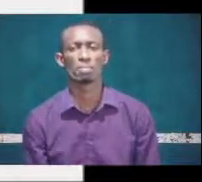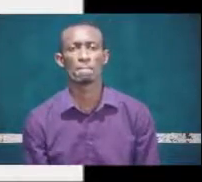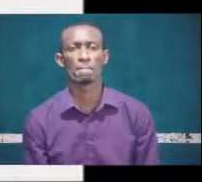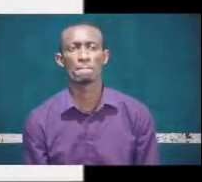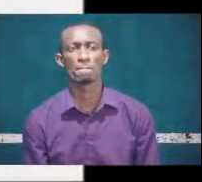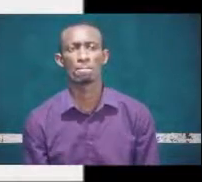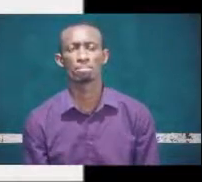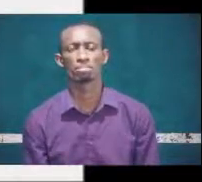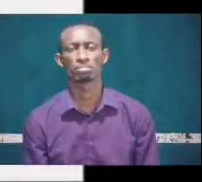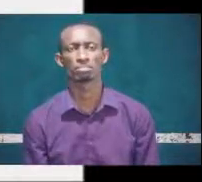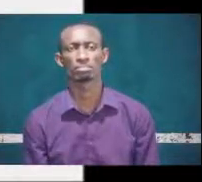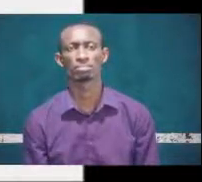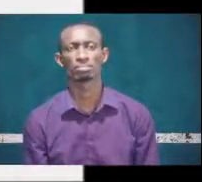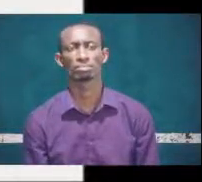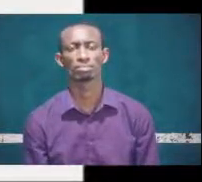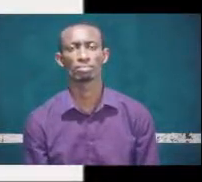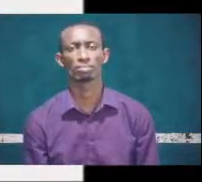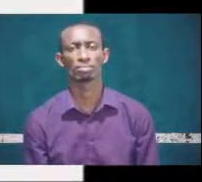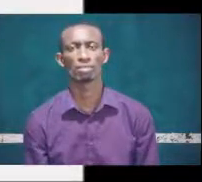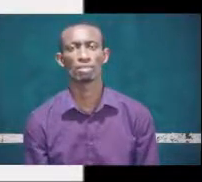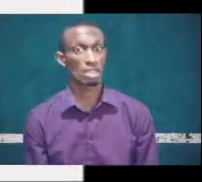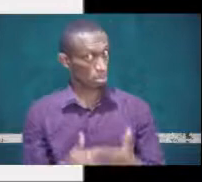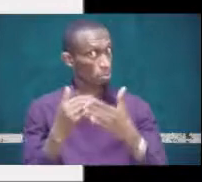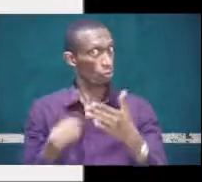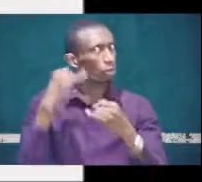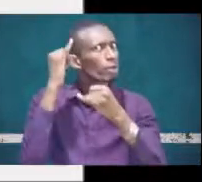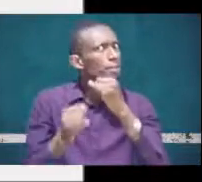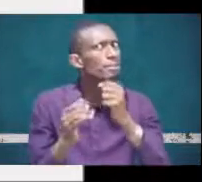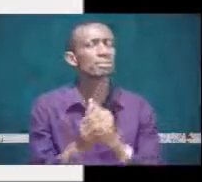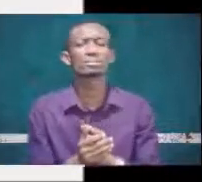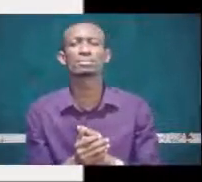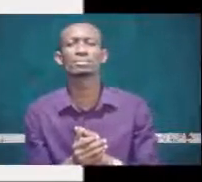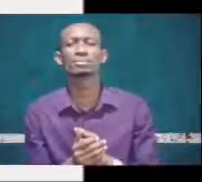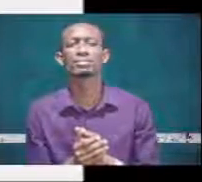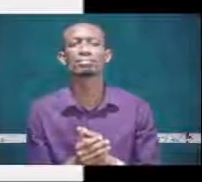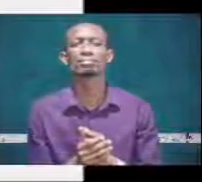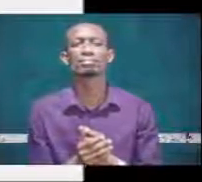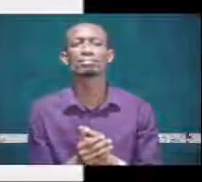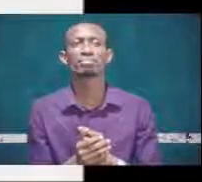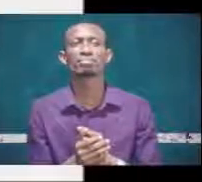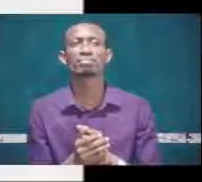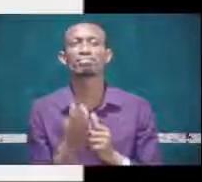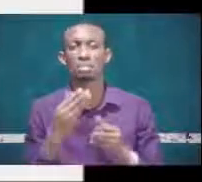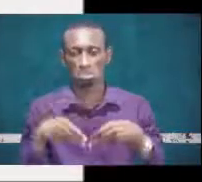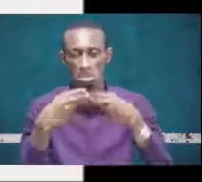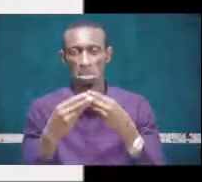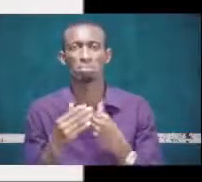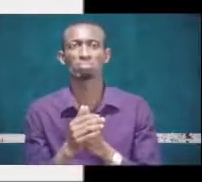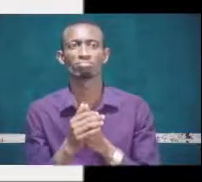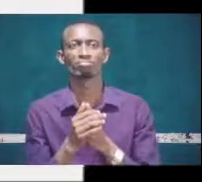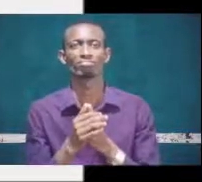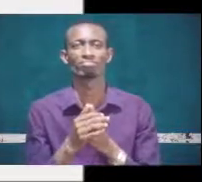Demand curve. So before I wind up this lesson, I have some questions for